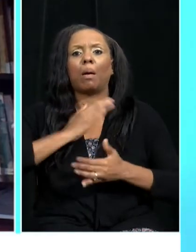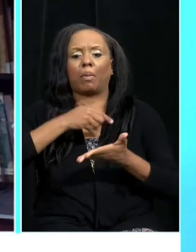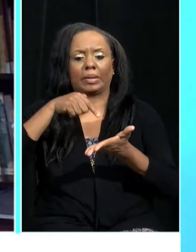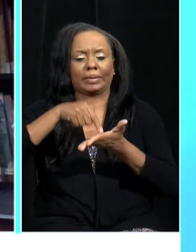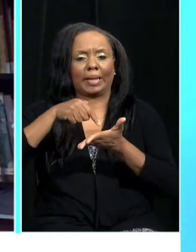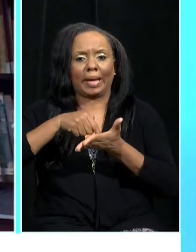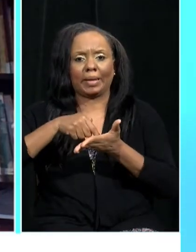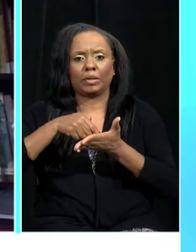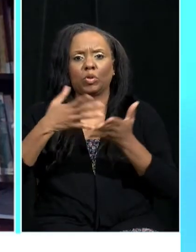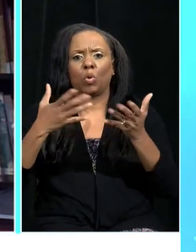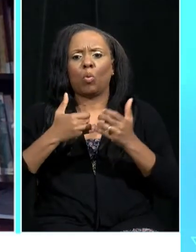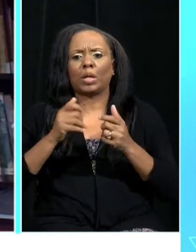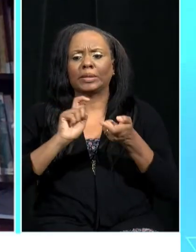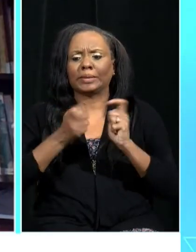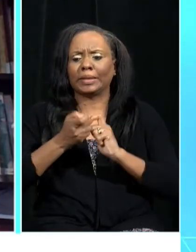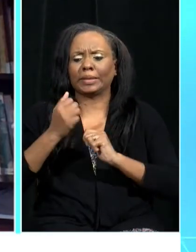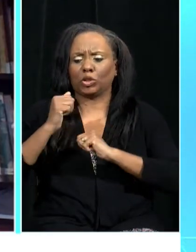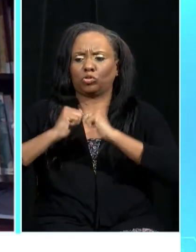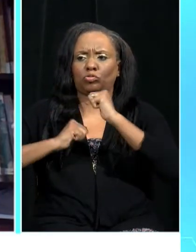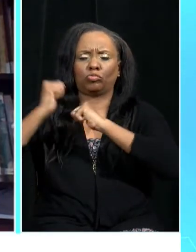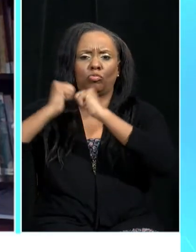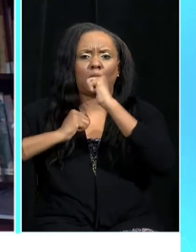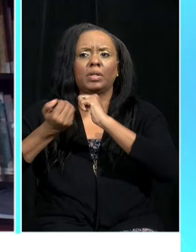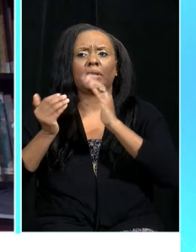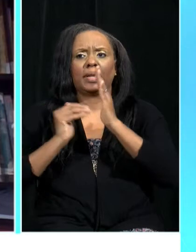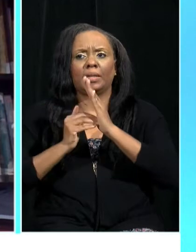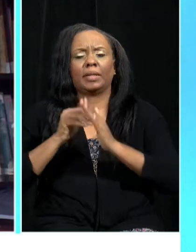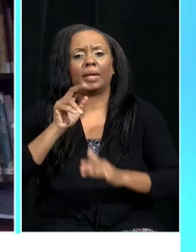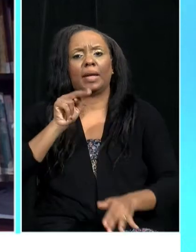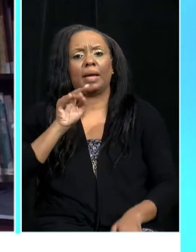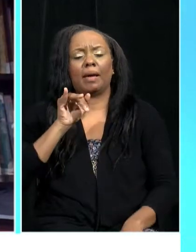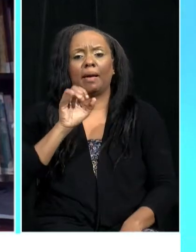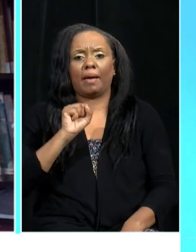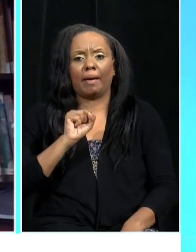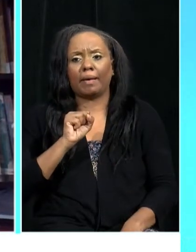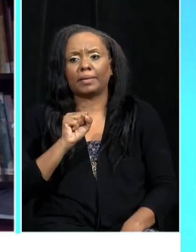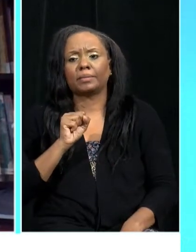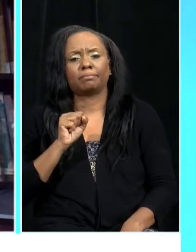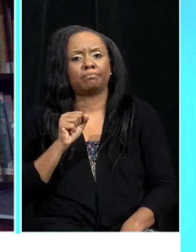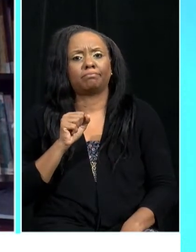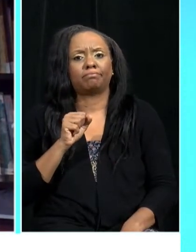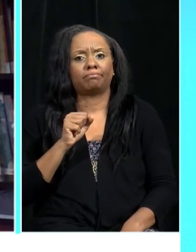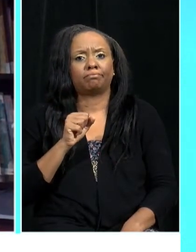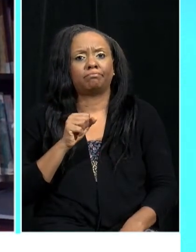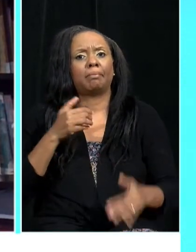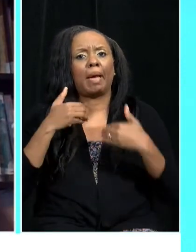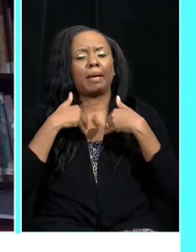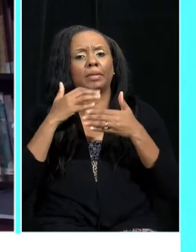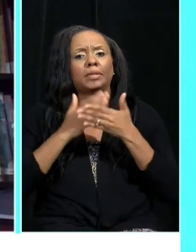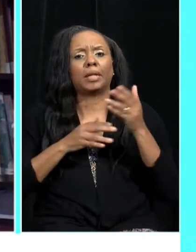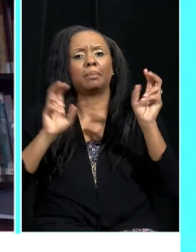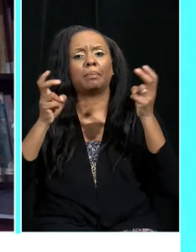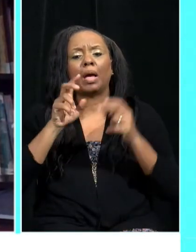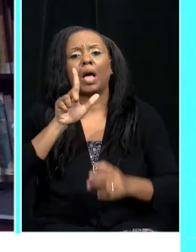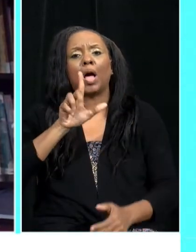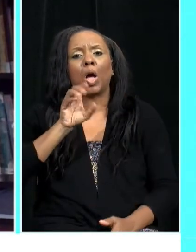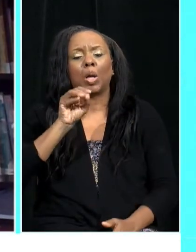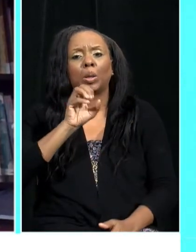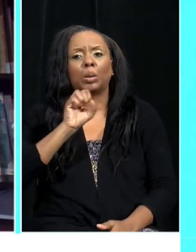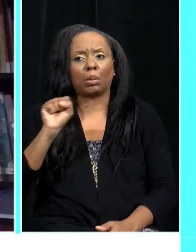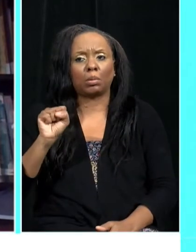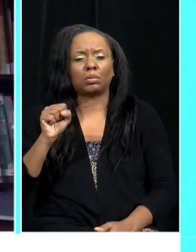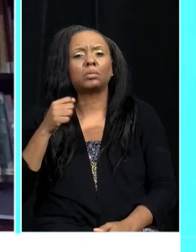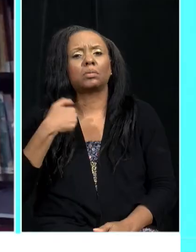exercise of 2018, the NIS did take some losses. So I think we can expect some